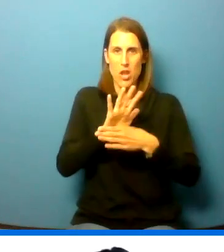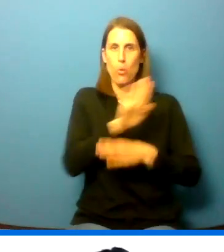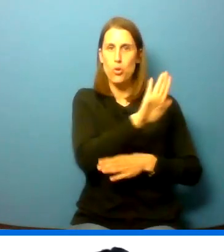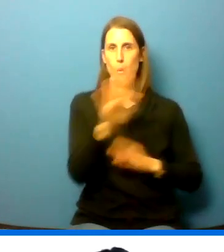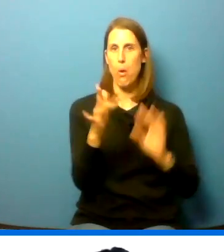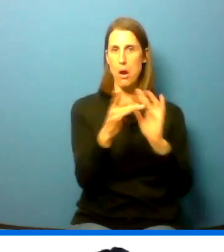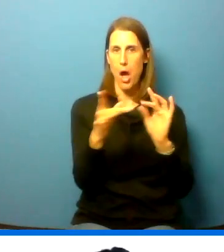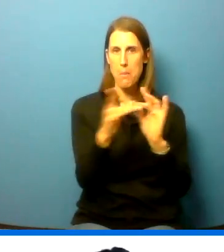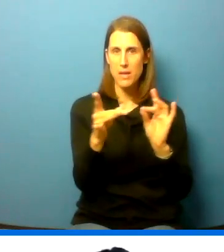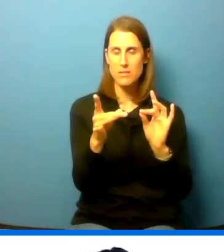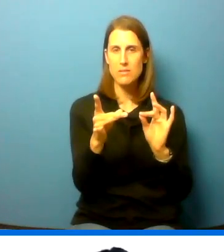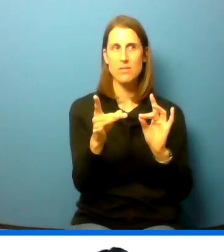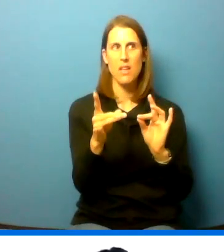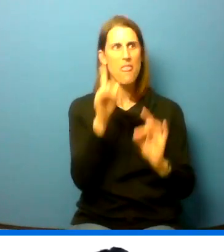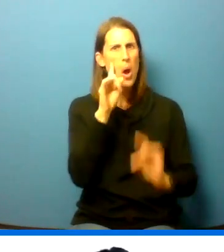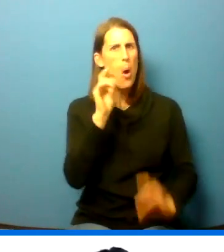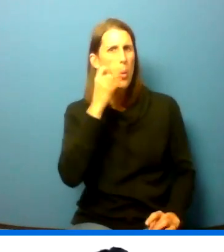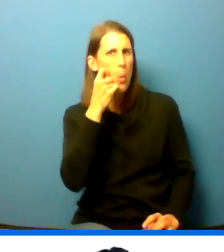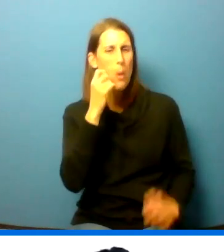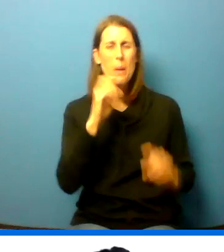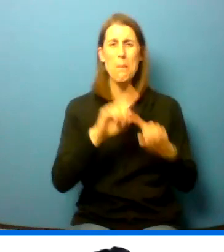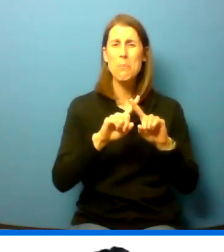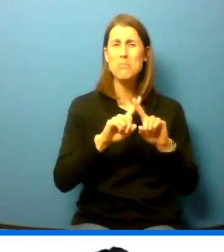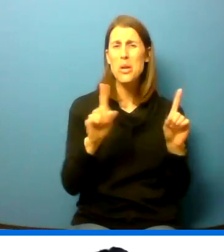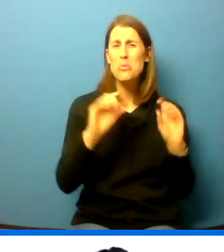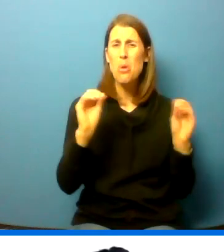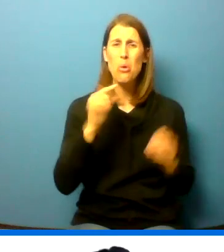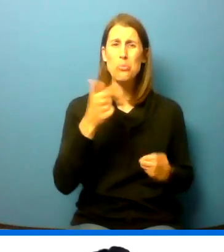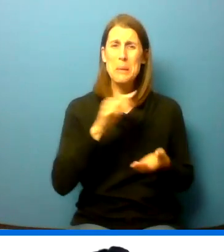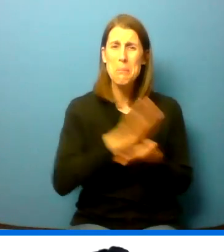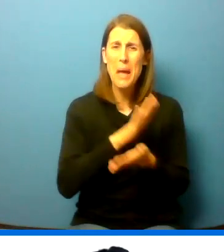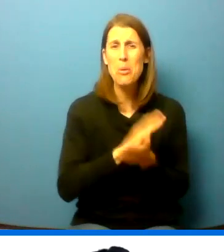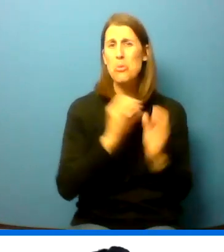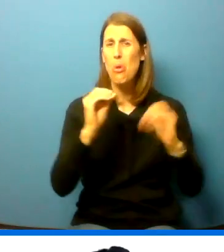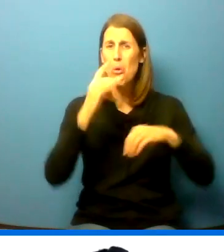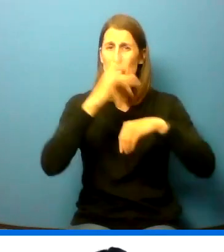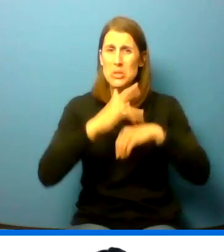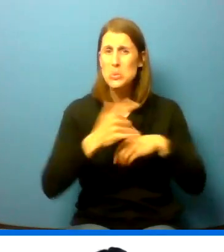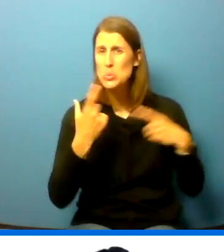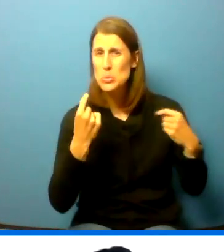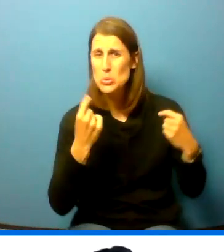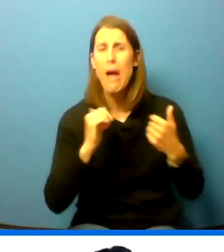looks really complicated? What would you tell one of your colleagues about your experiences using these technologies?